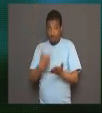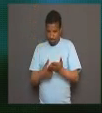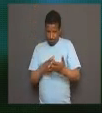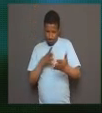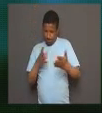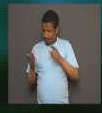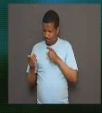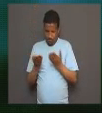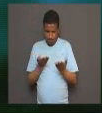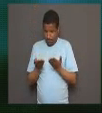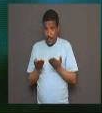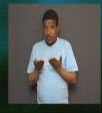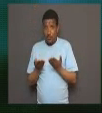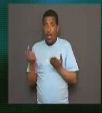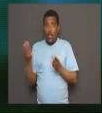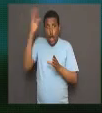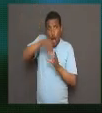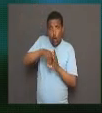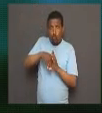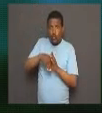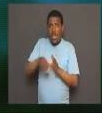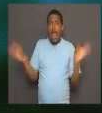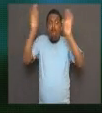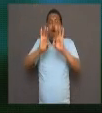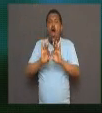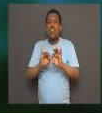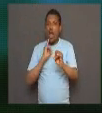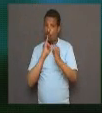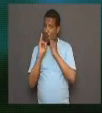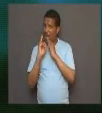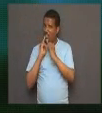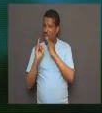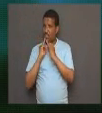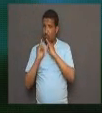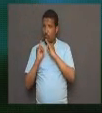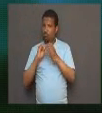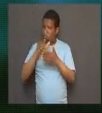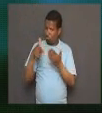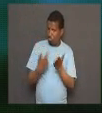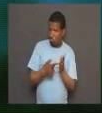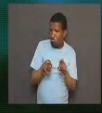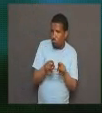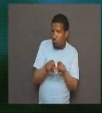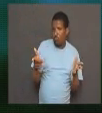it by including important information such